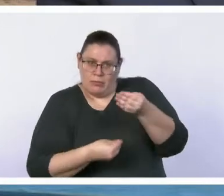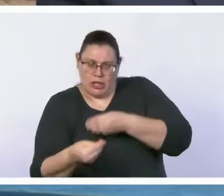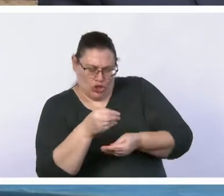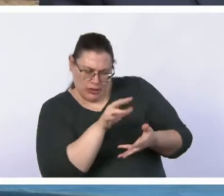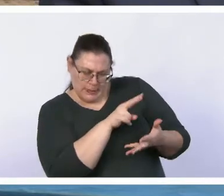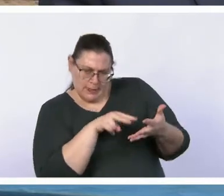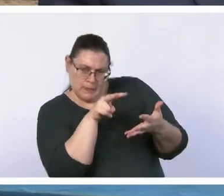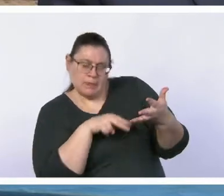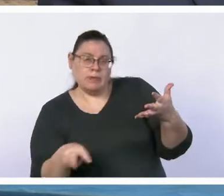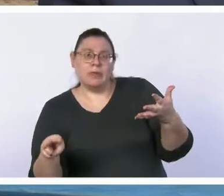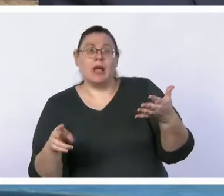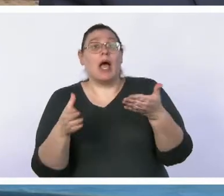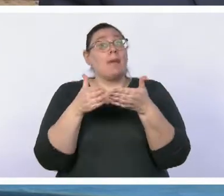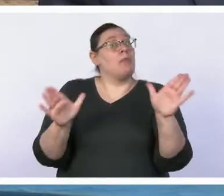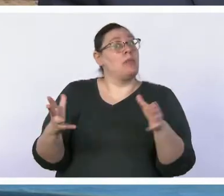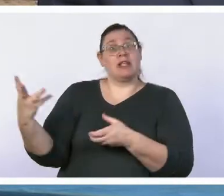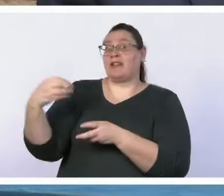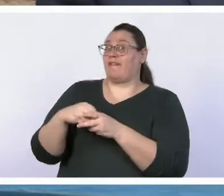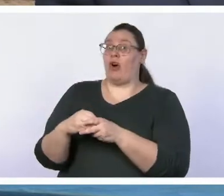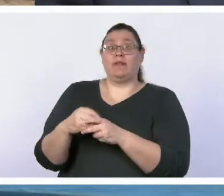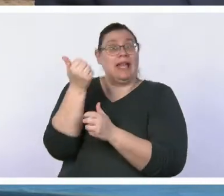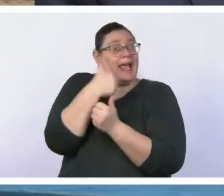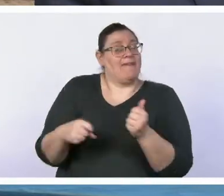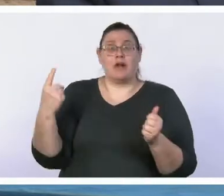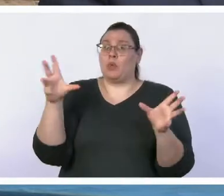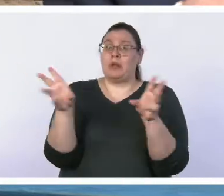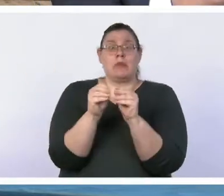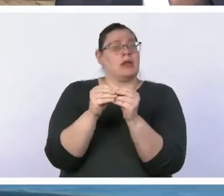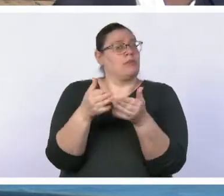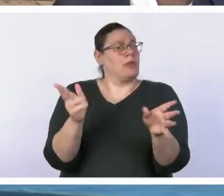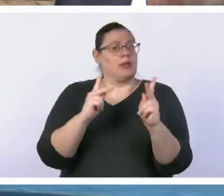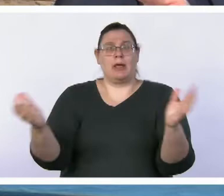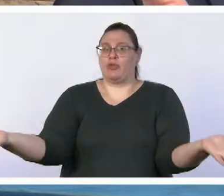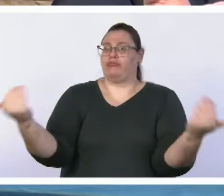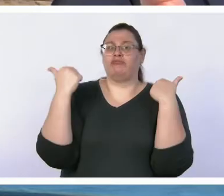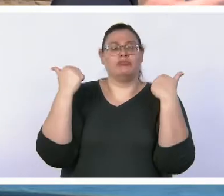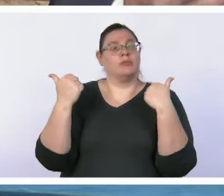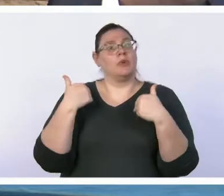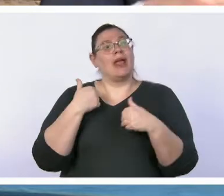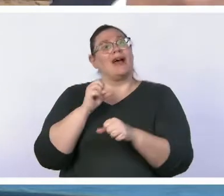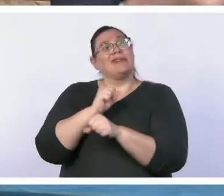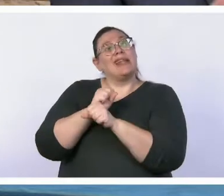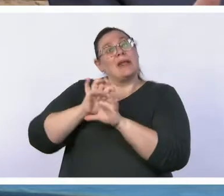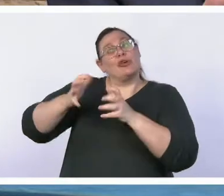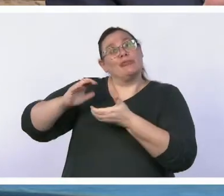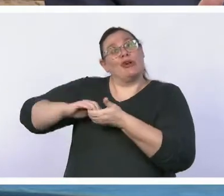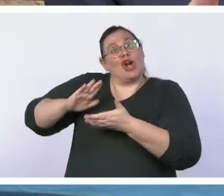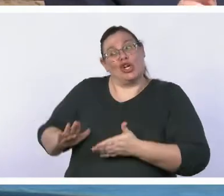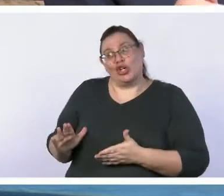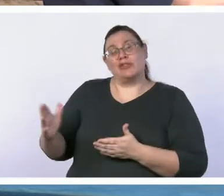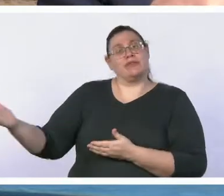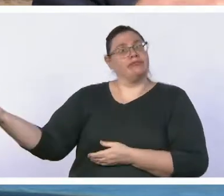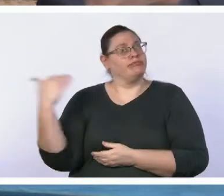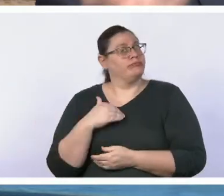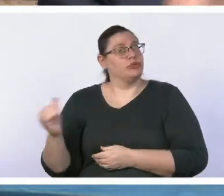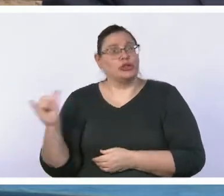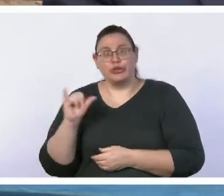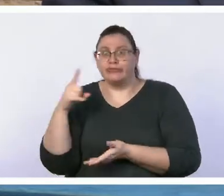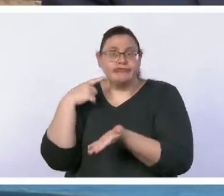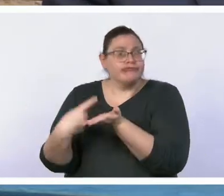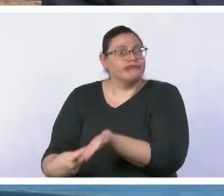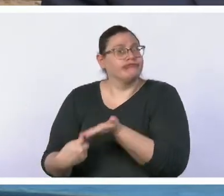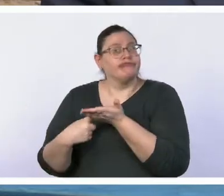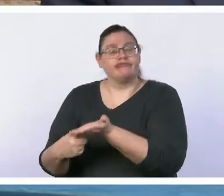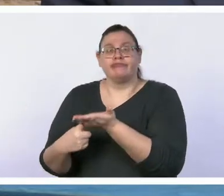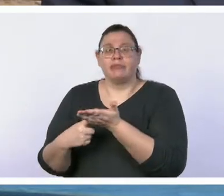The public participates in every single one of those meetings. We have our labor partners at the table. That was another thing